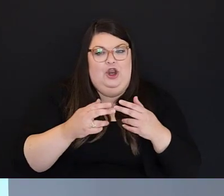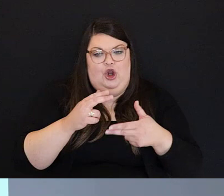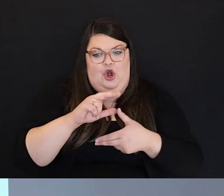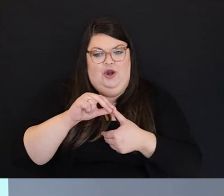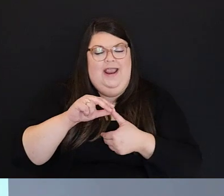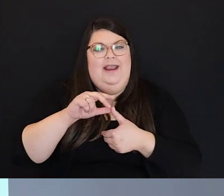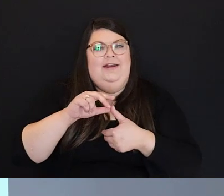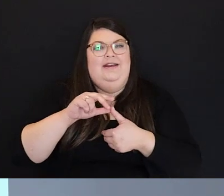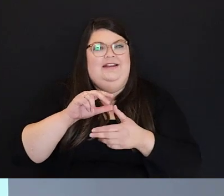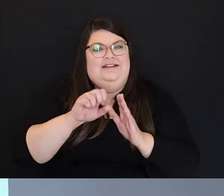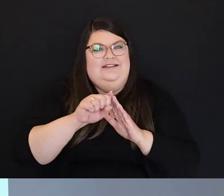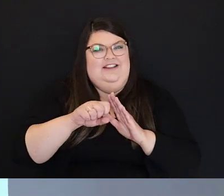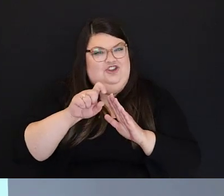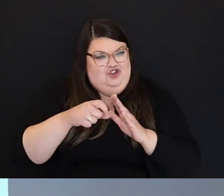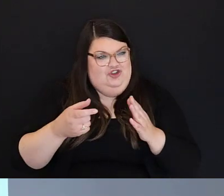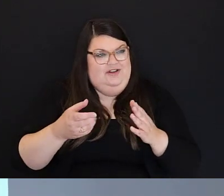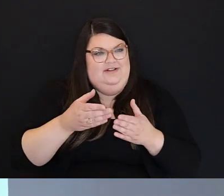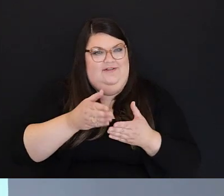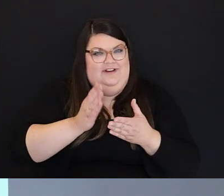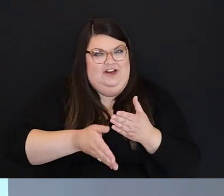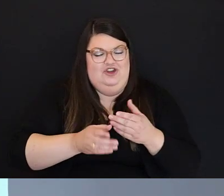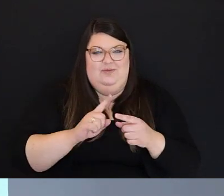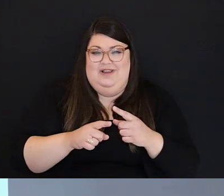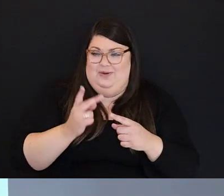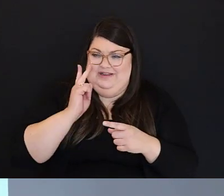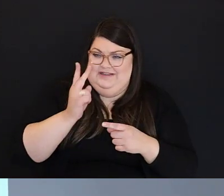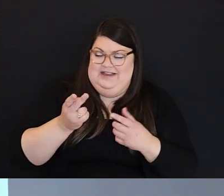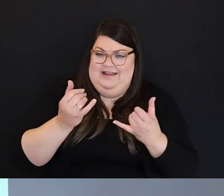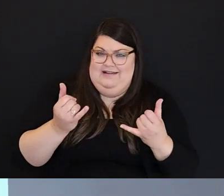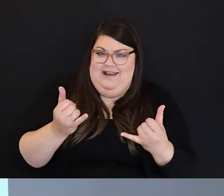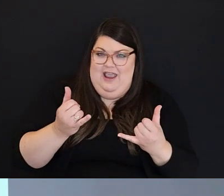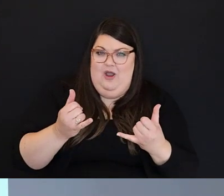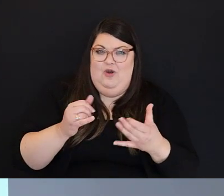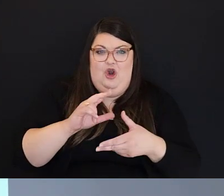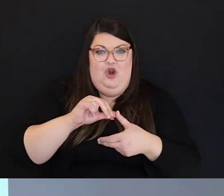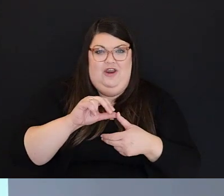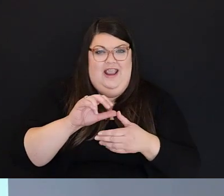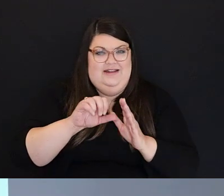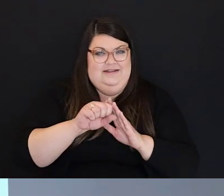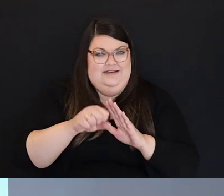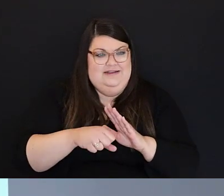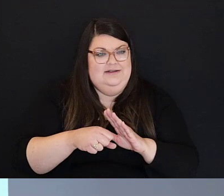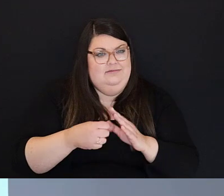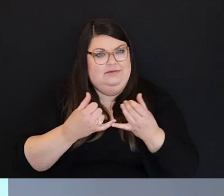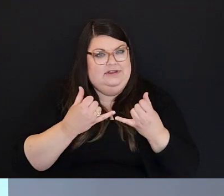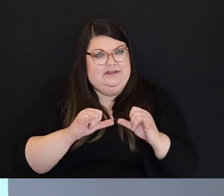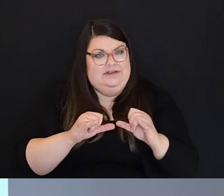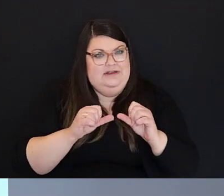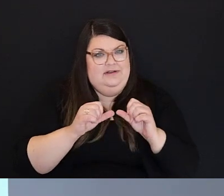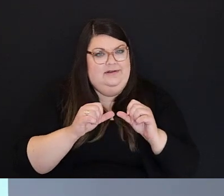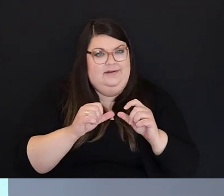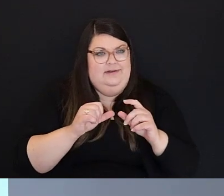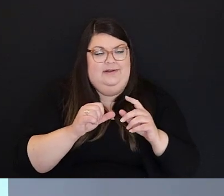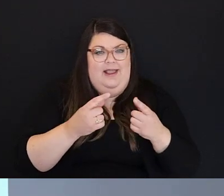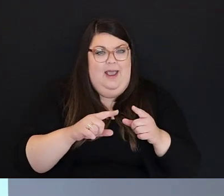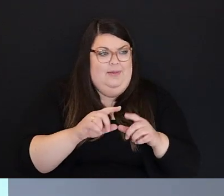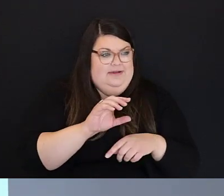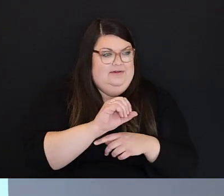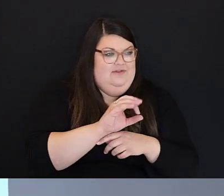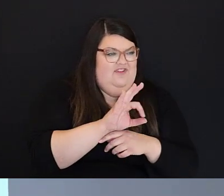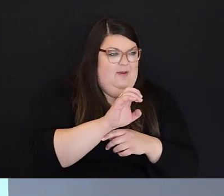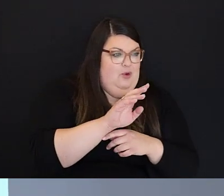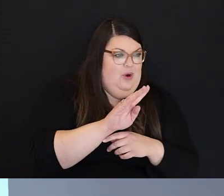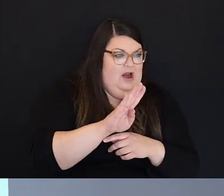close. But what we now see is the hurricane season actually begins sometimes in February, and it can go on until